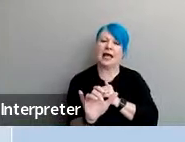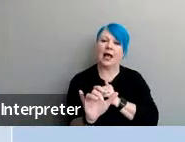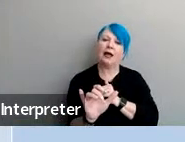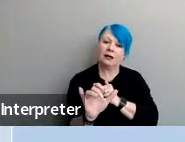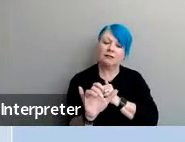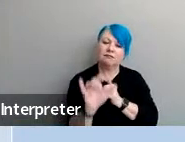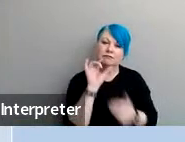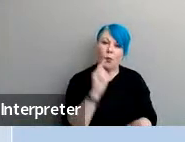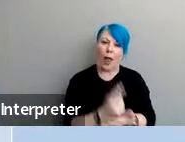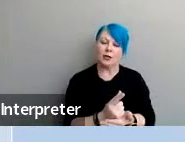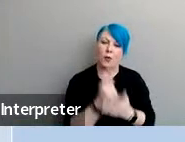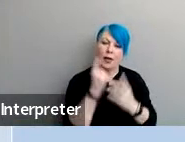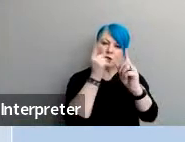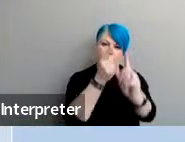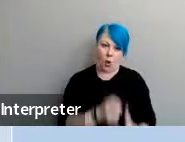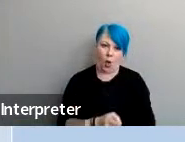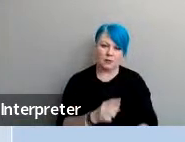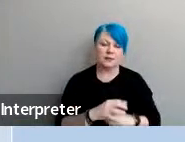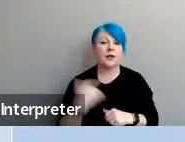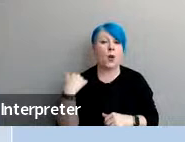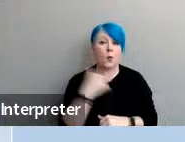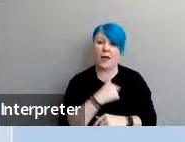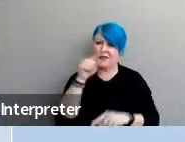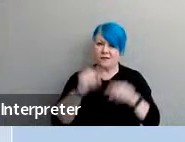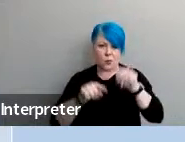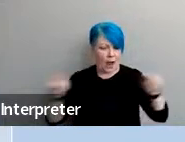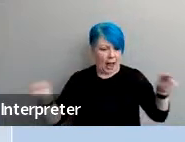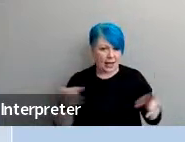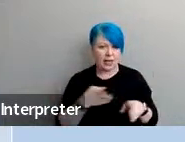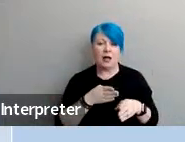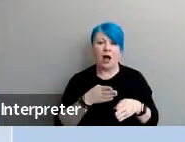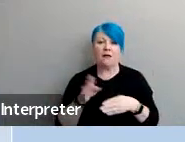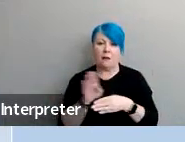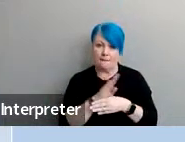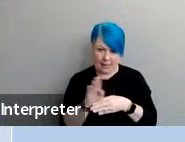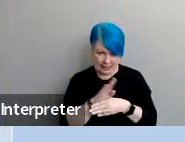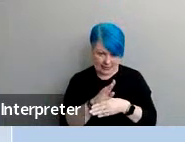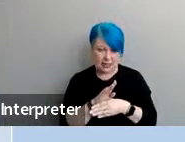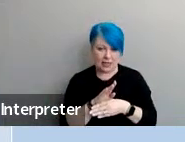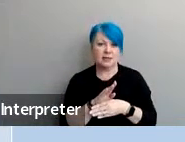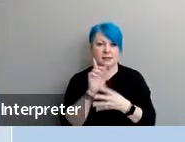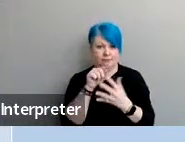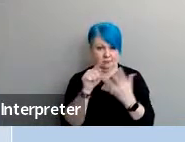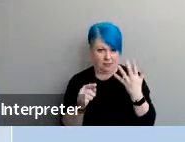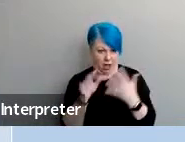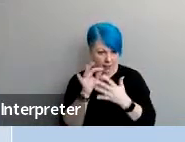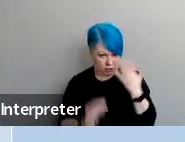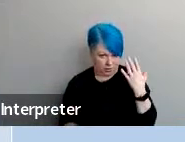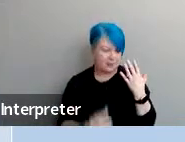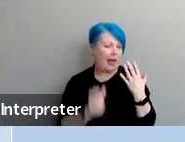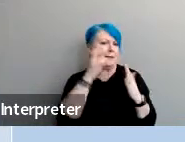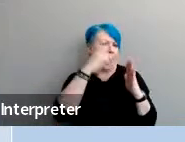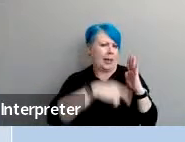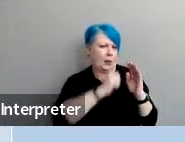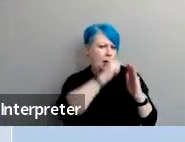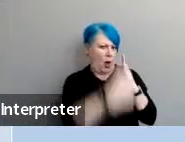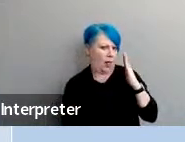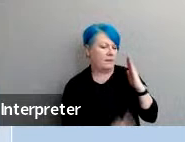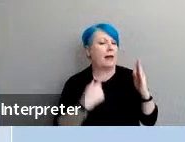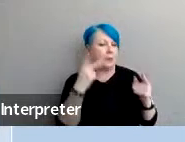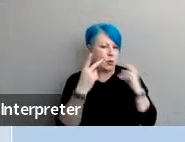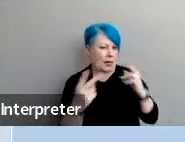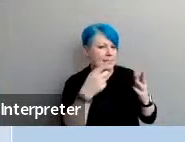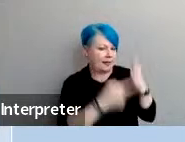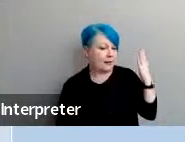We are in a variety of industry areas, and I won't read all of our partnerships to you. You can see them. You will note